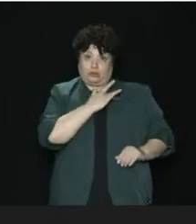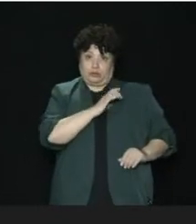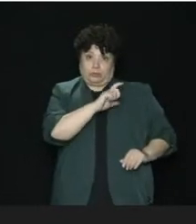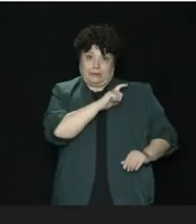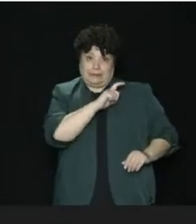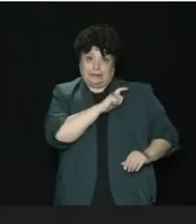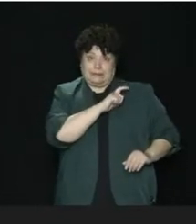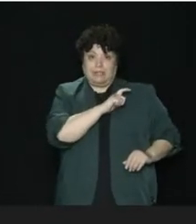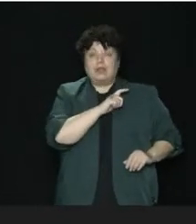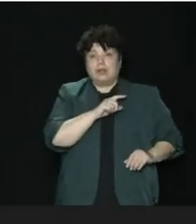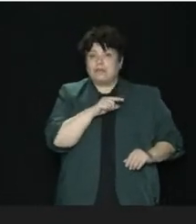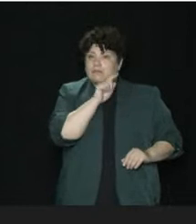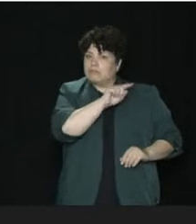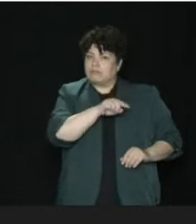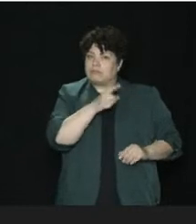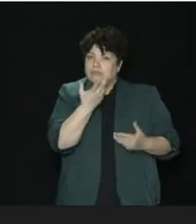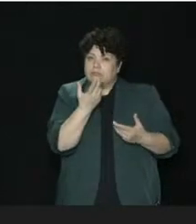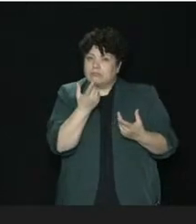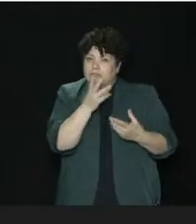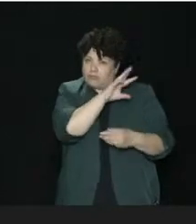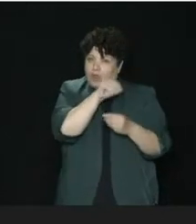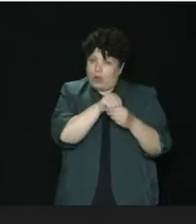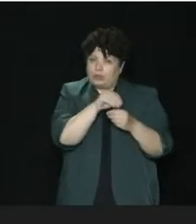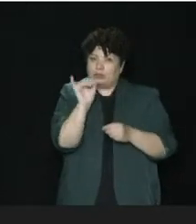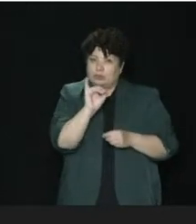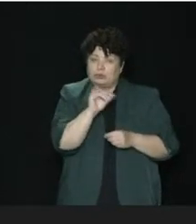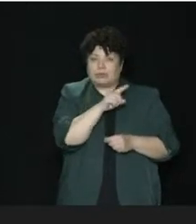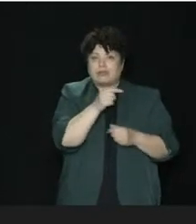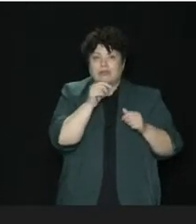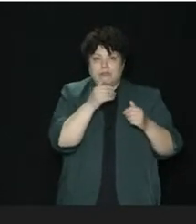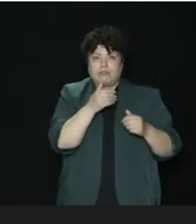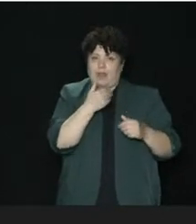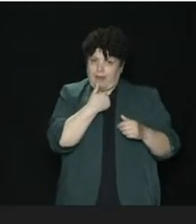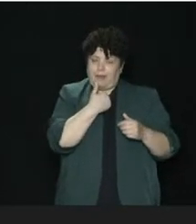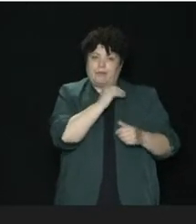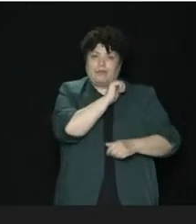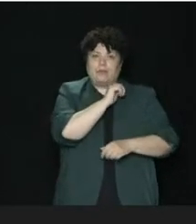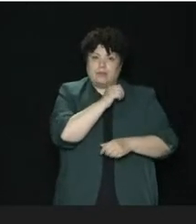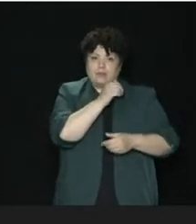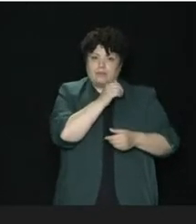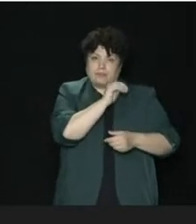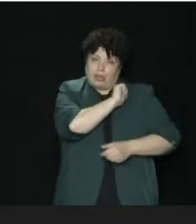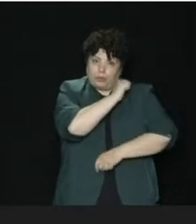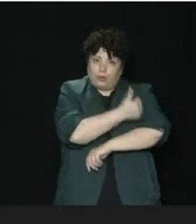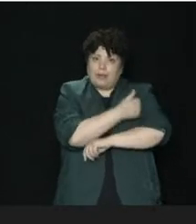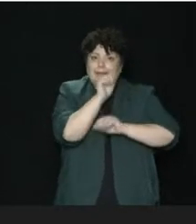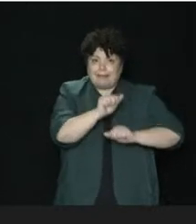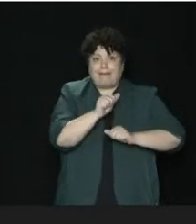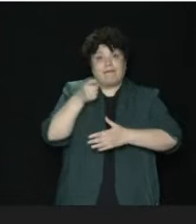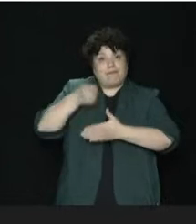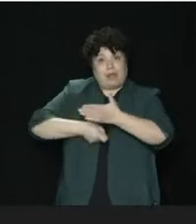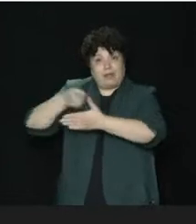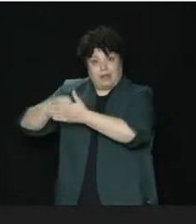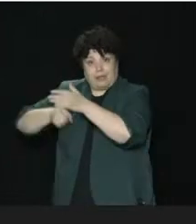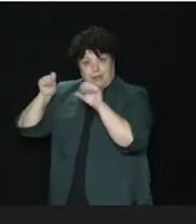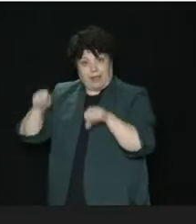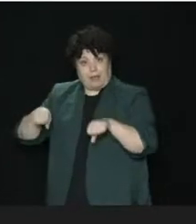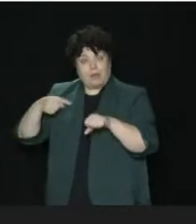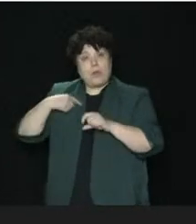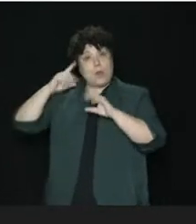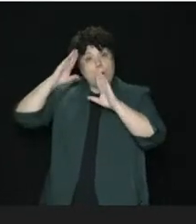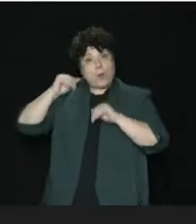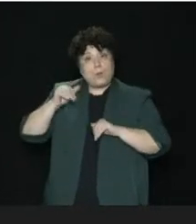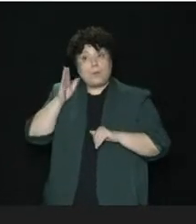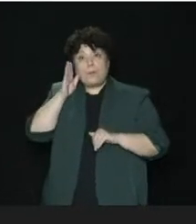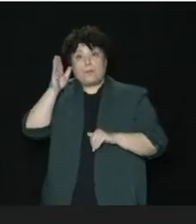that equation and have the full authorities to bring in fines. And we certainly hope that there will be a greater access to